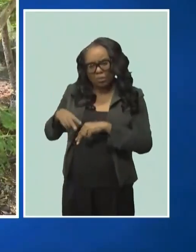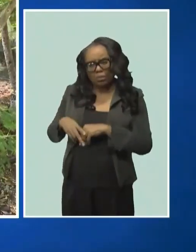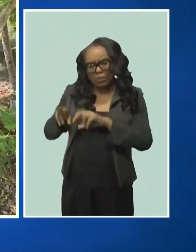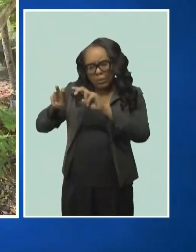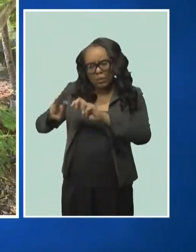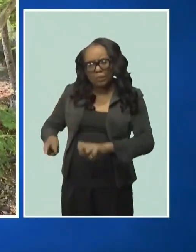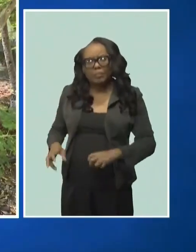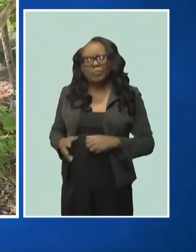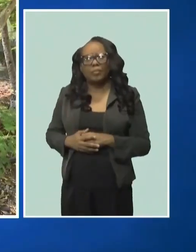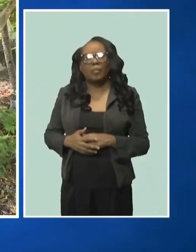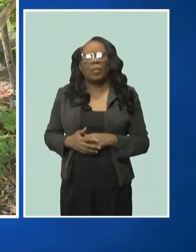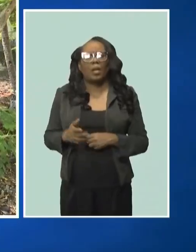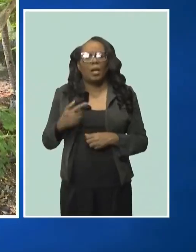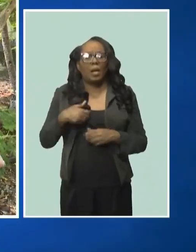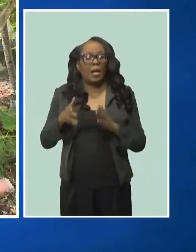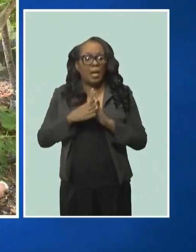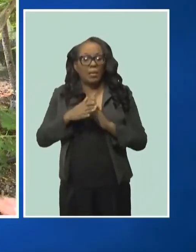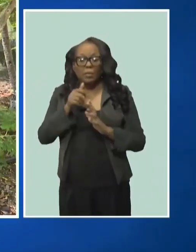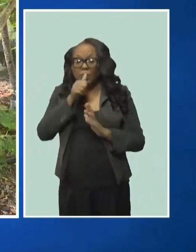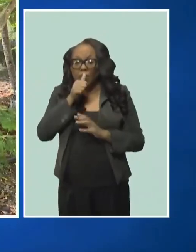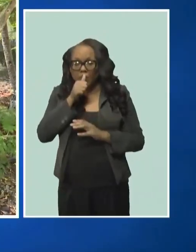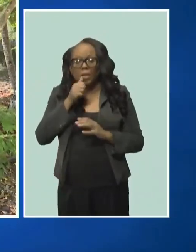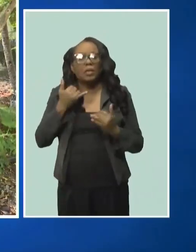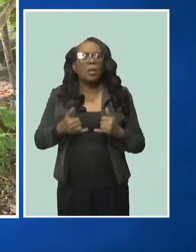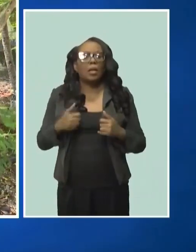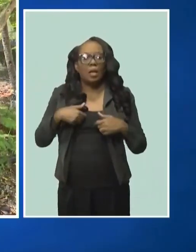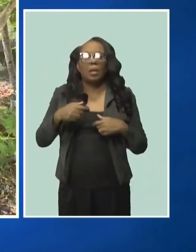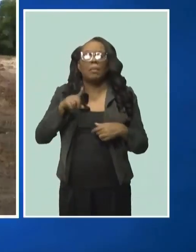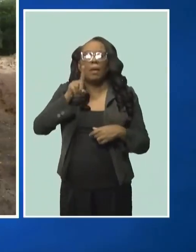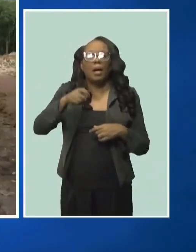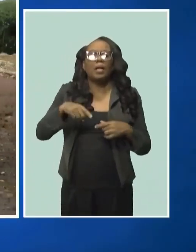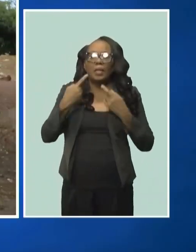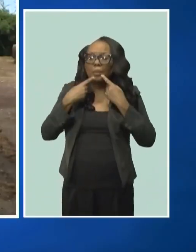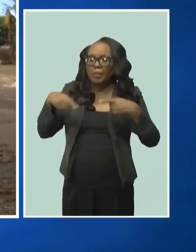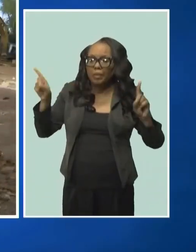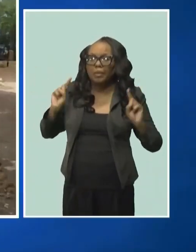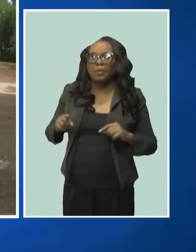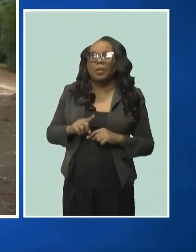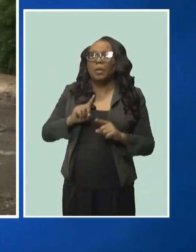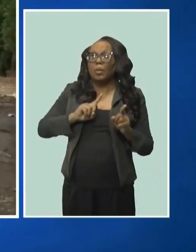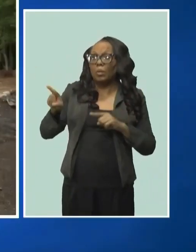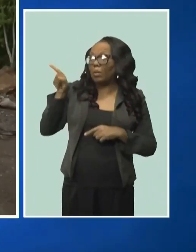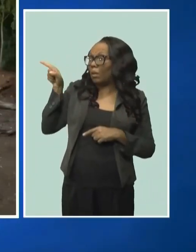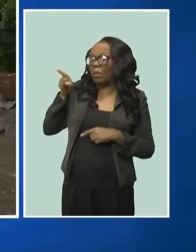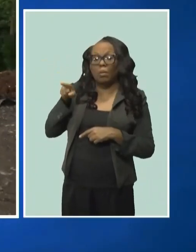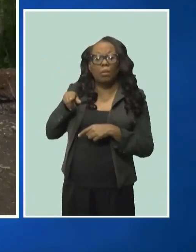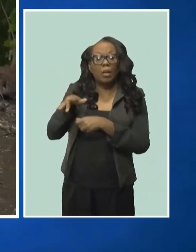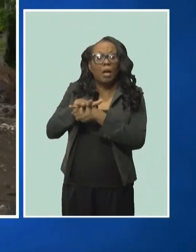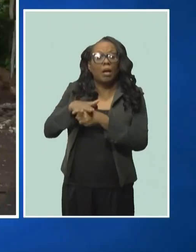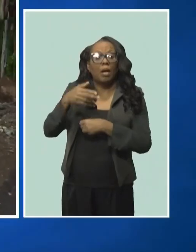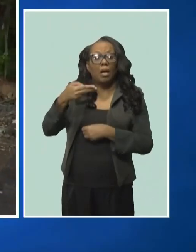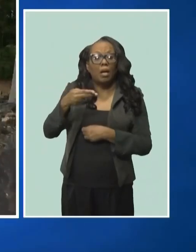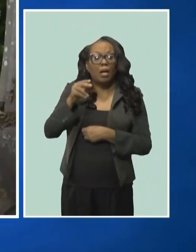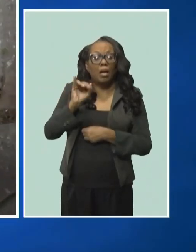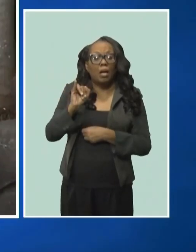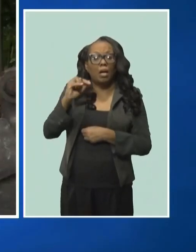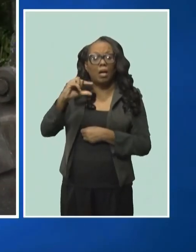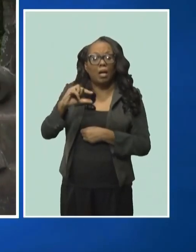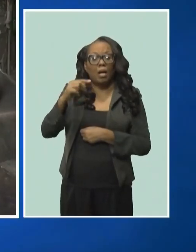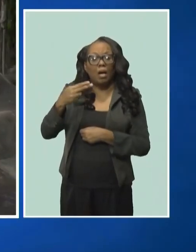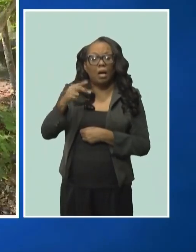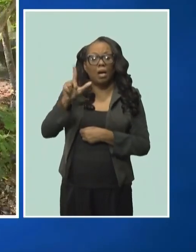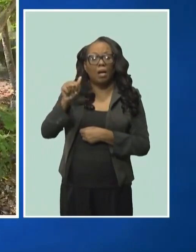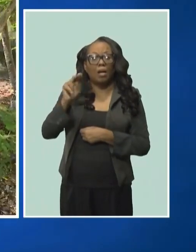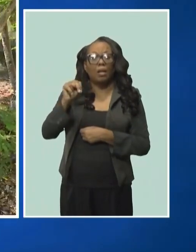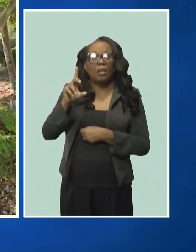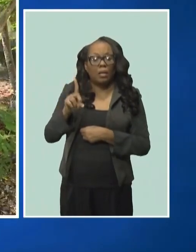publicly, because I've done it privately, go to that area just on Highland, on the outskirts of the Vault Road, to lead you